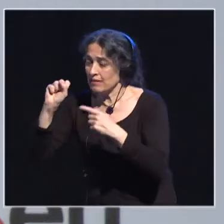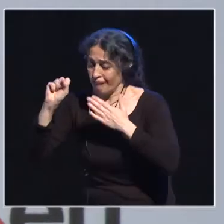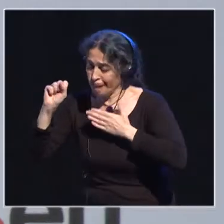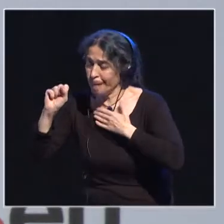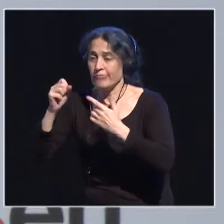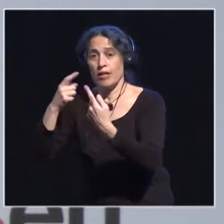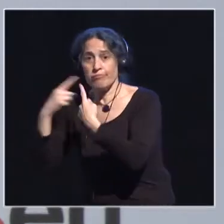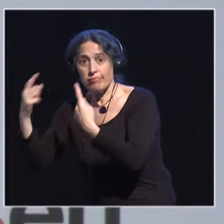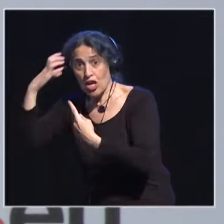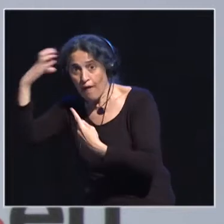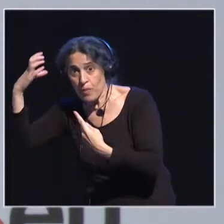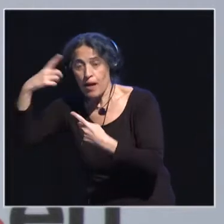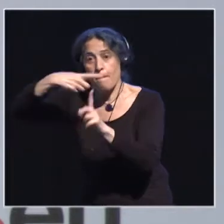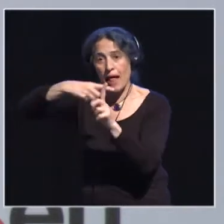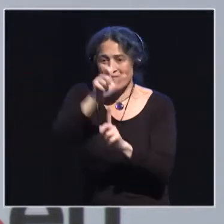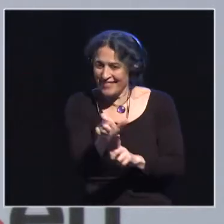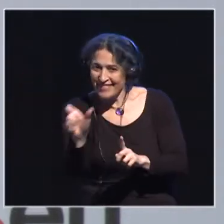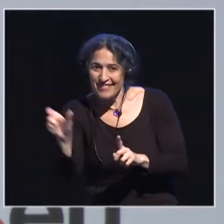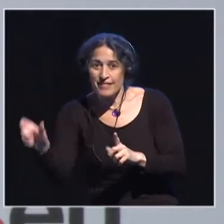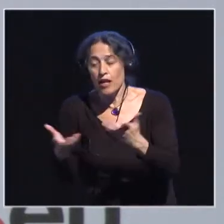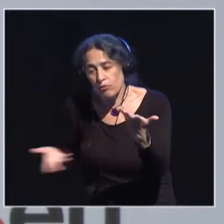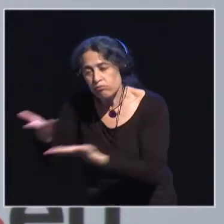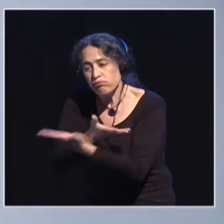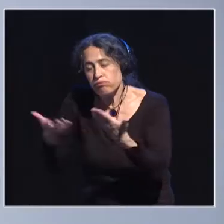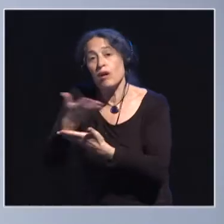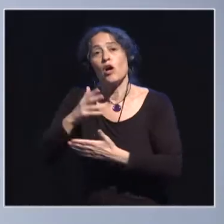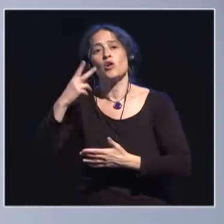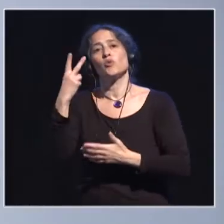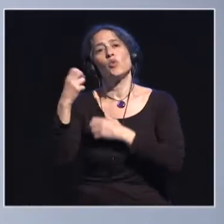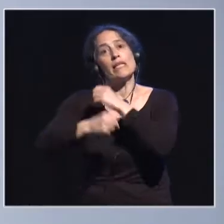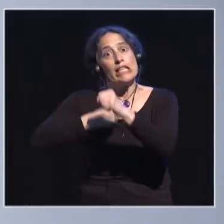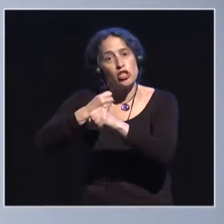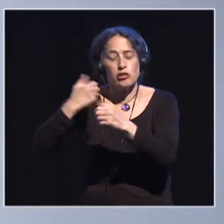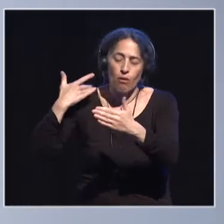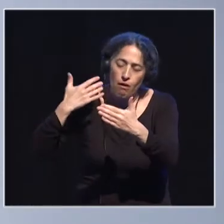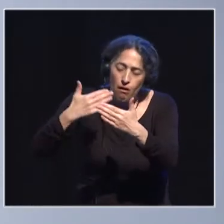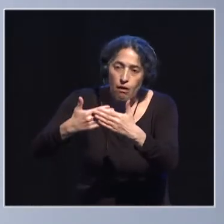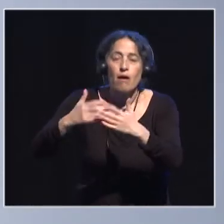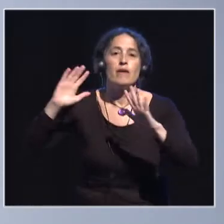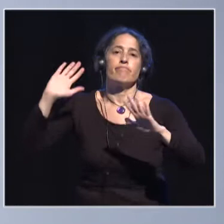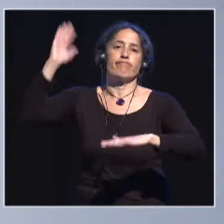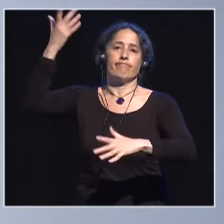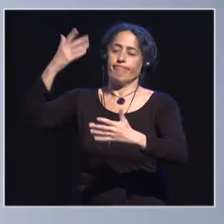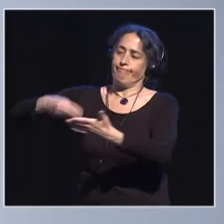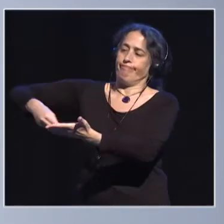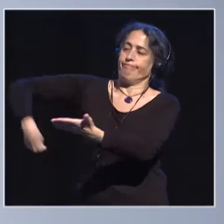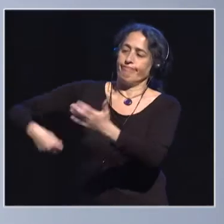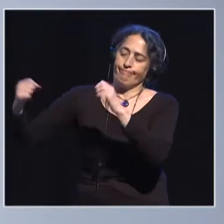but we sort of made it happen at the end of the day. Okay. And our young leader on the panel, Ms.